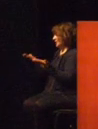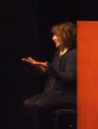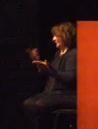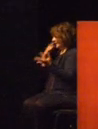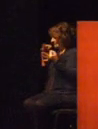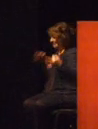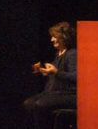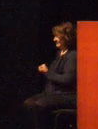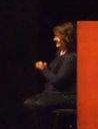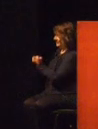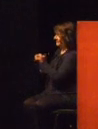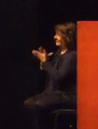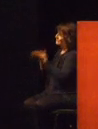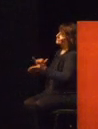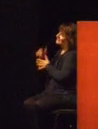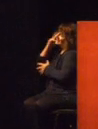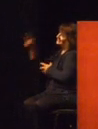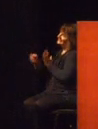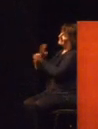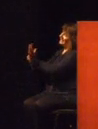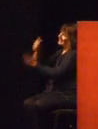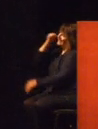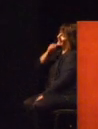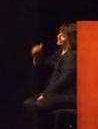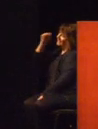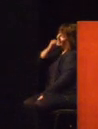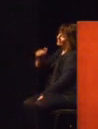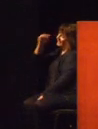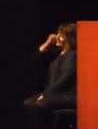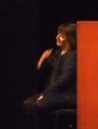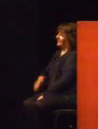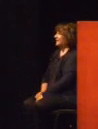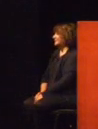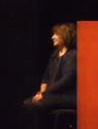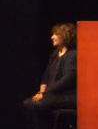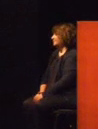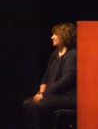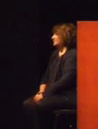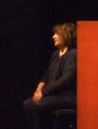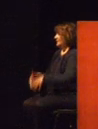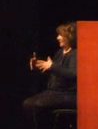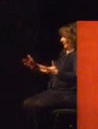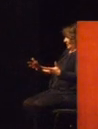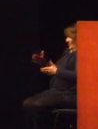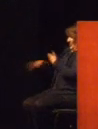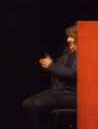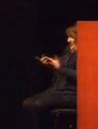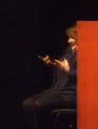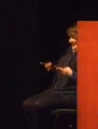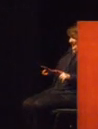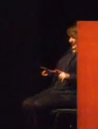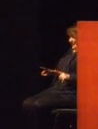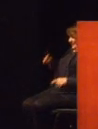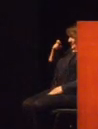to students that I see demonstrated every day. So all of that came about because when I